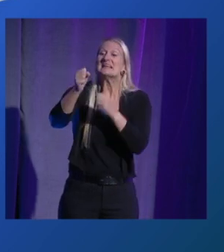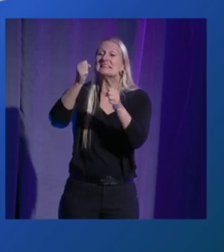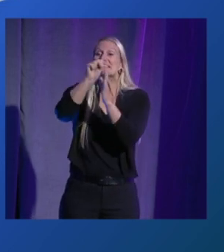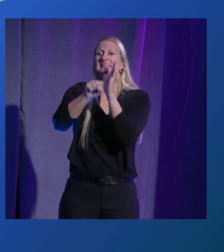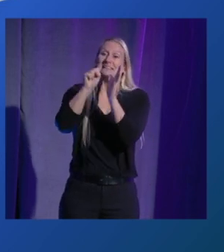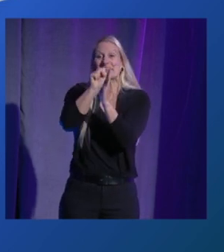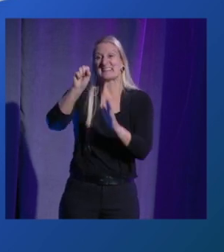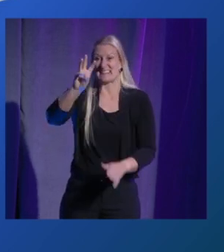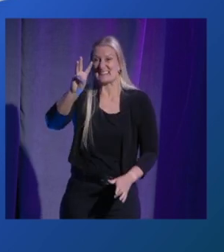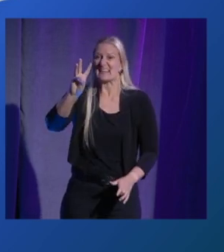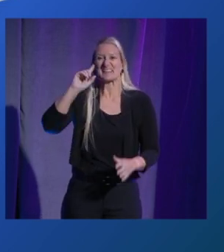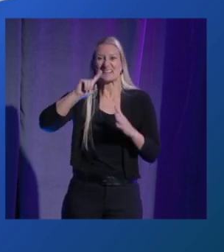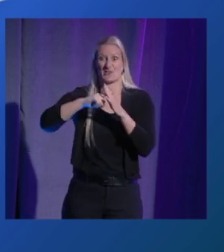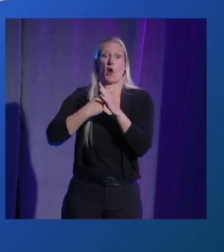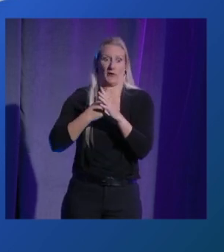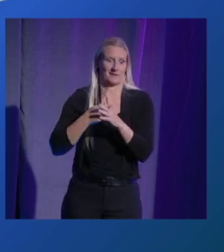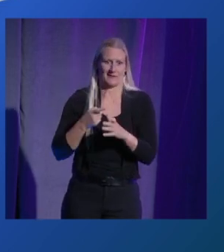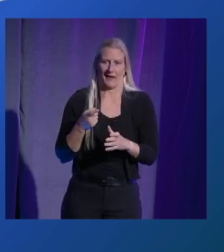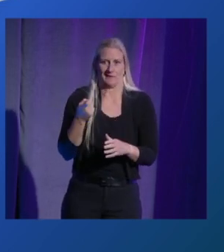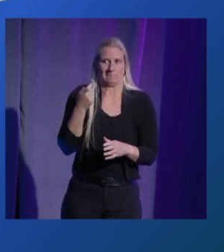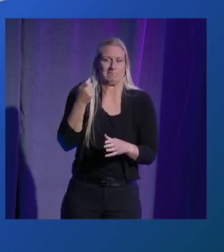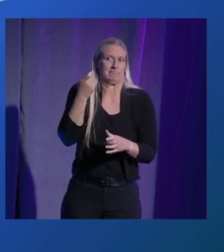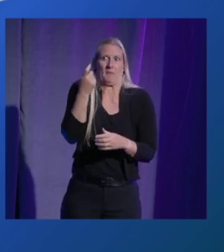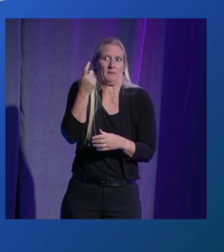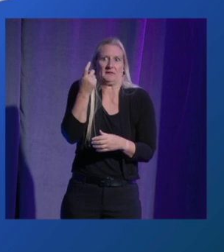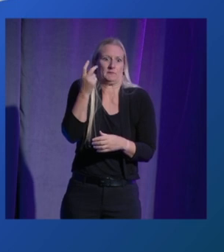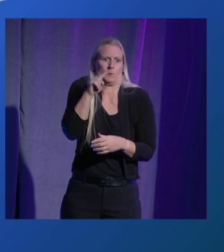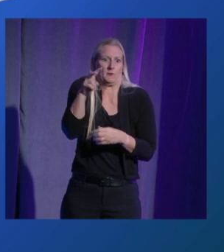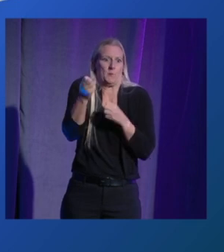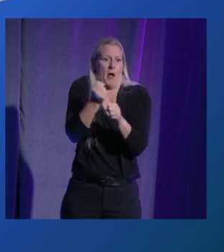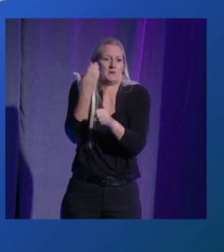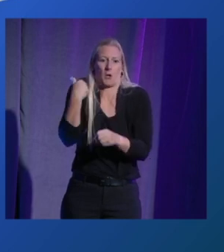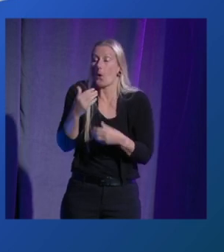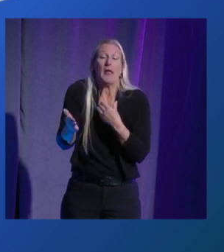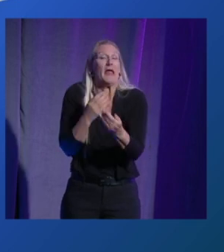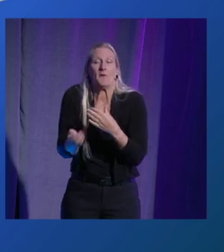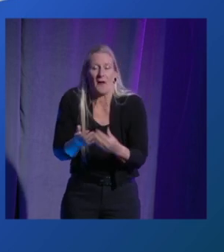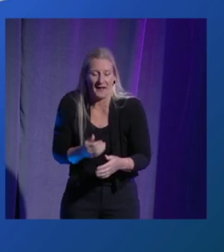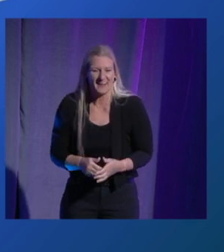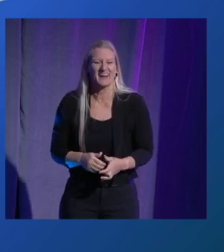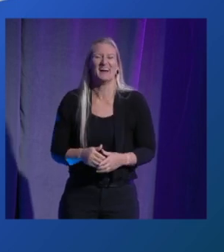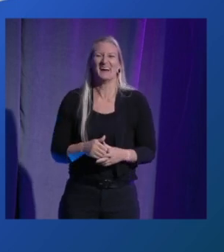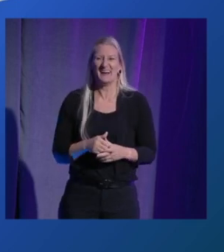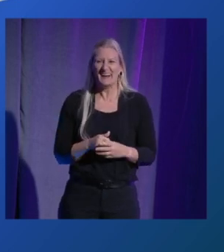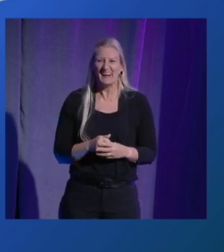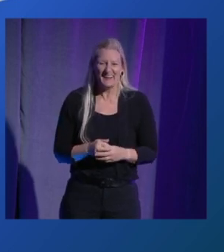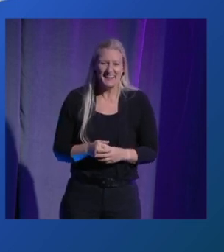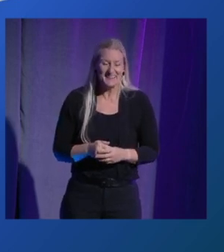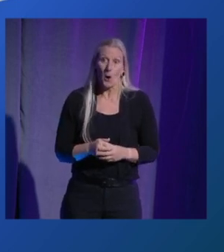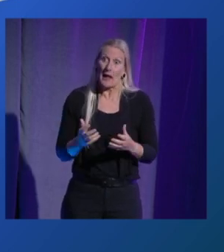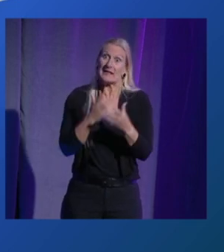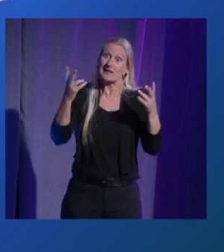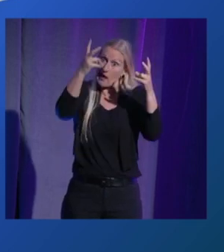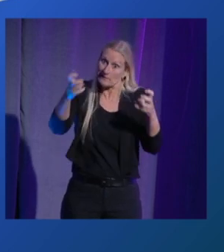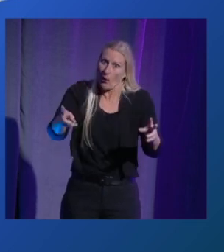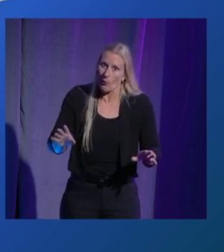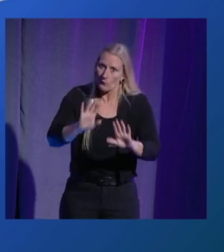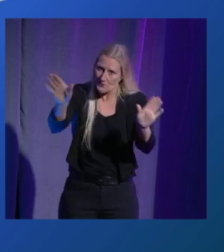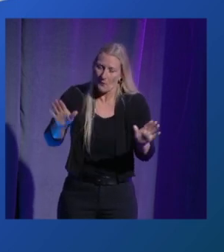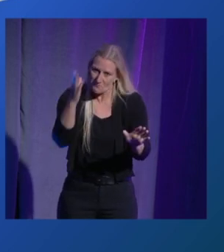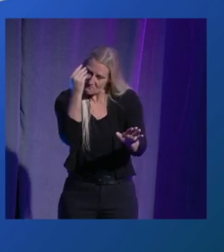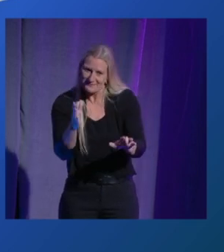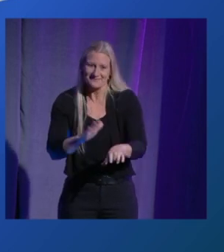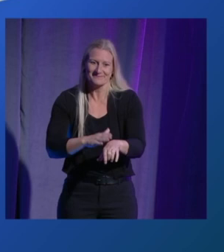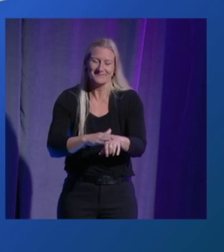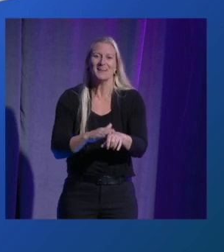it's something something crazy like 22 gigabytes or something so sched that for 2 a.m. your ISP provider would urge you to do that